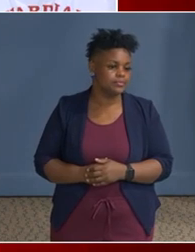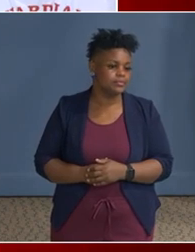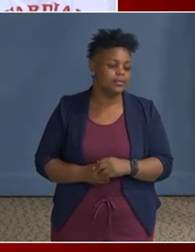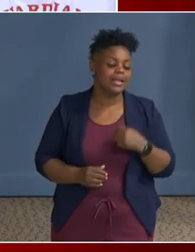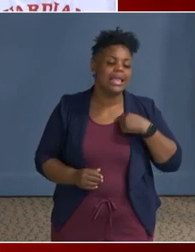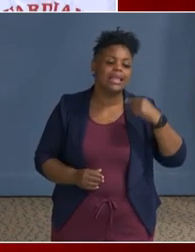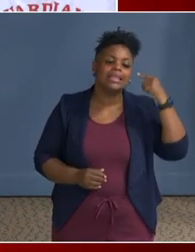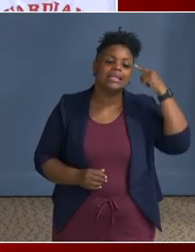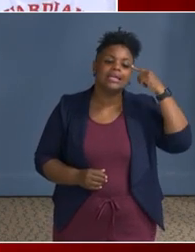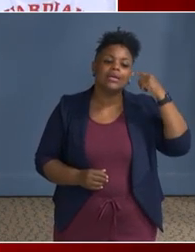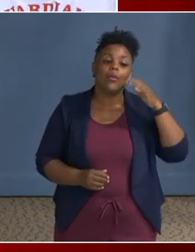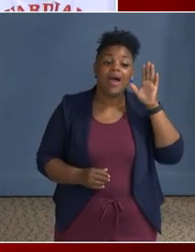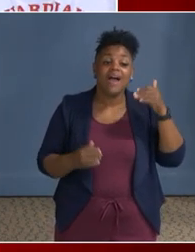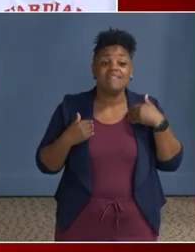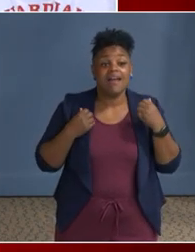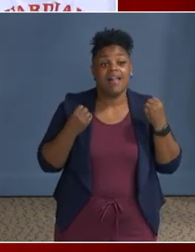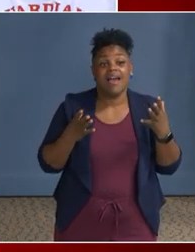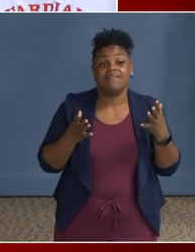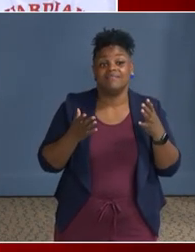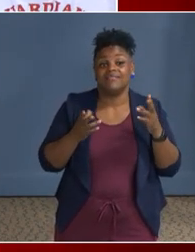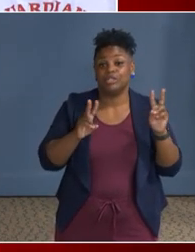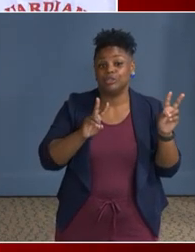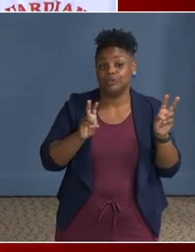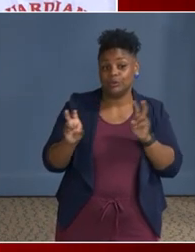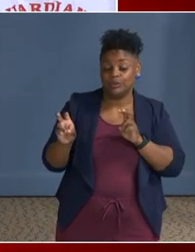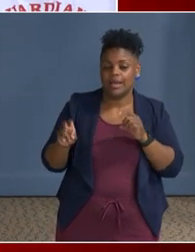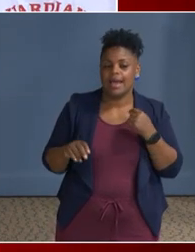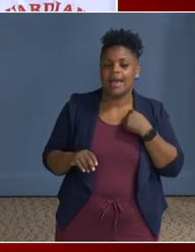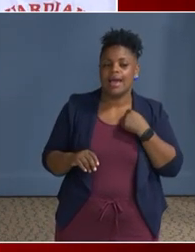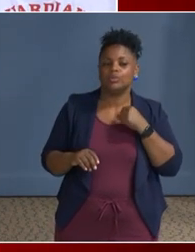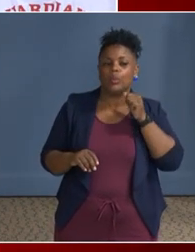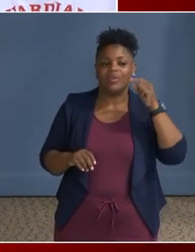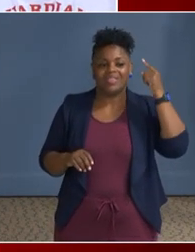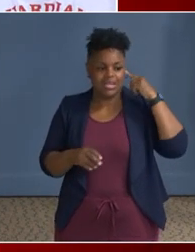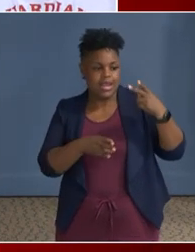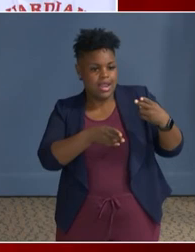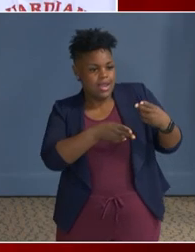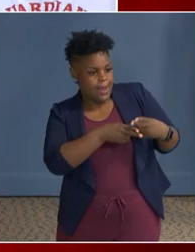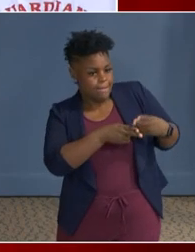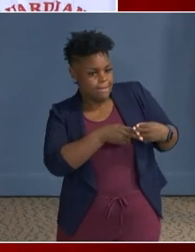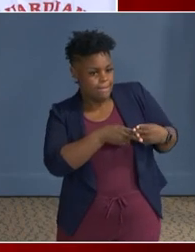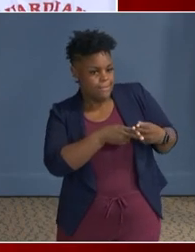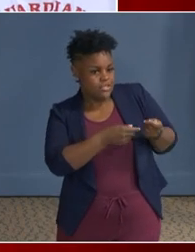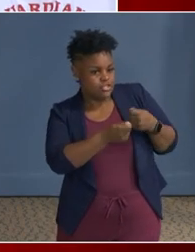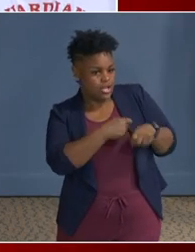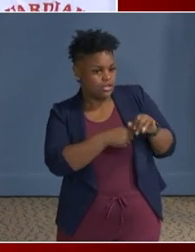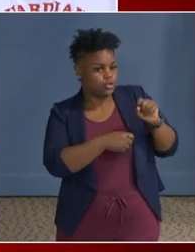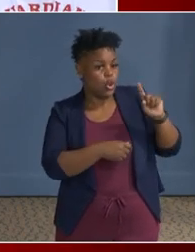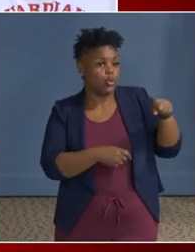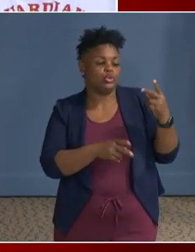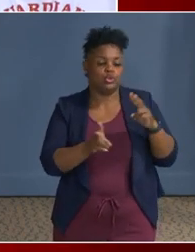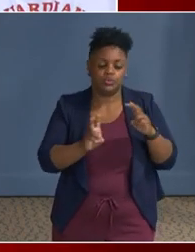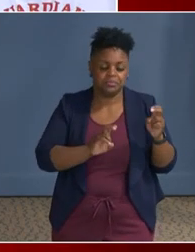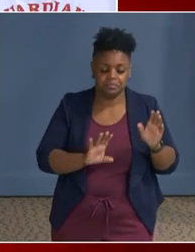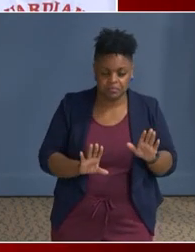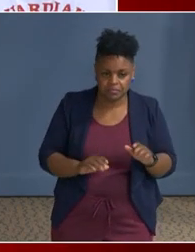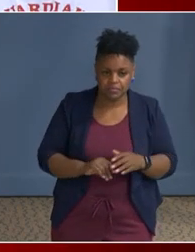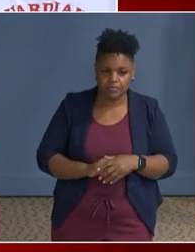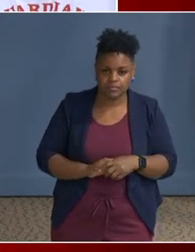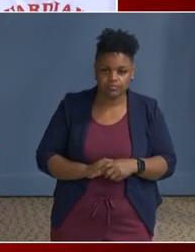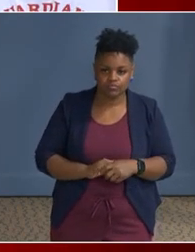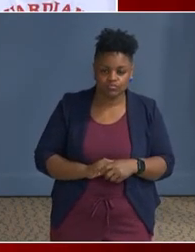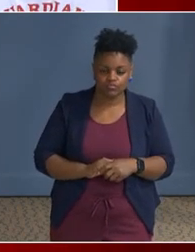issues. So I would hardly say that the name is the only issue that would have the team or Washington